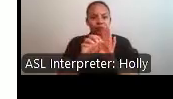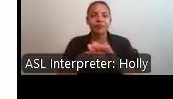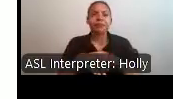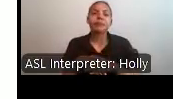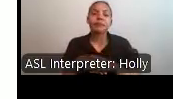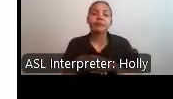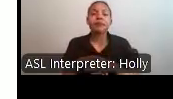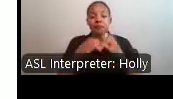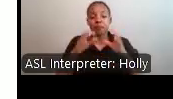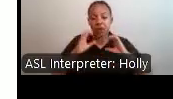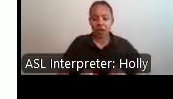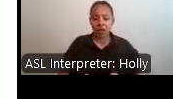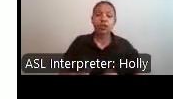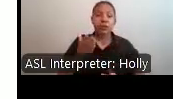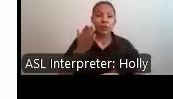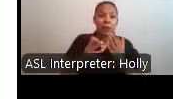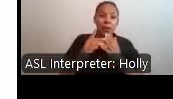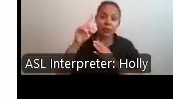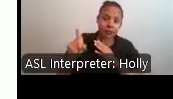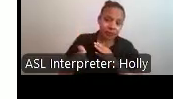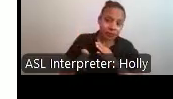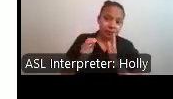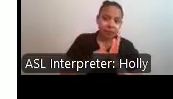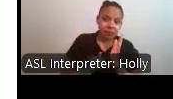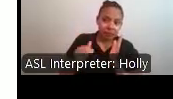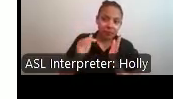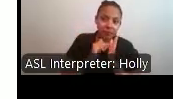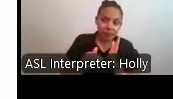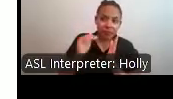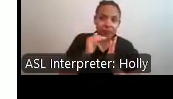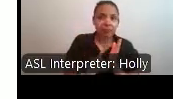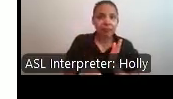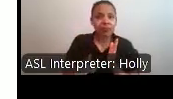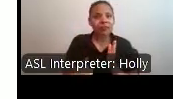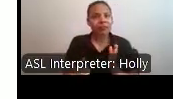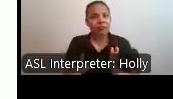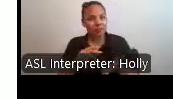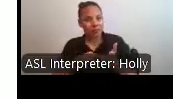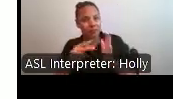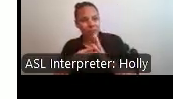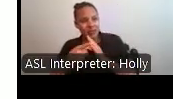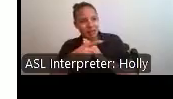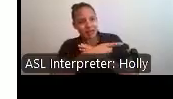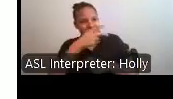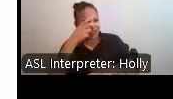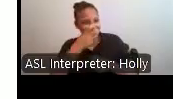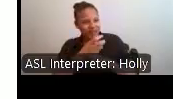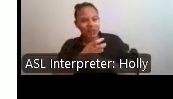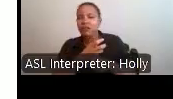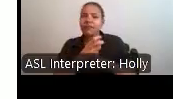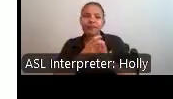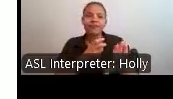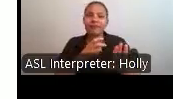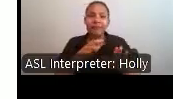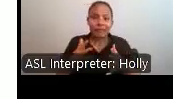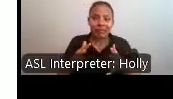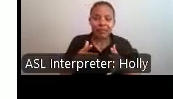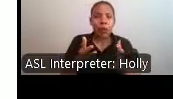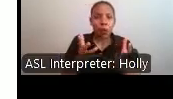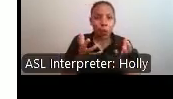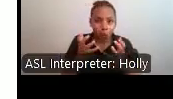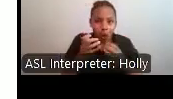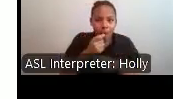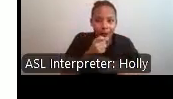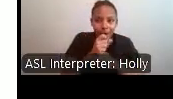may ask the same question multiple times, not because they're trying to be difficult, but because they're anxious and they want to get it right. We can